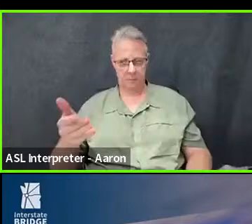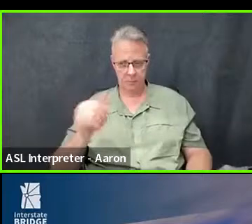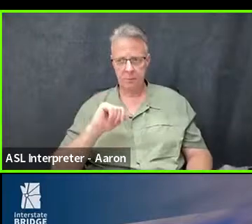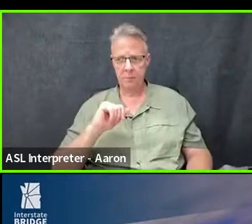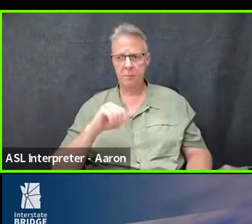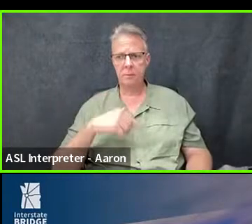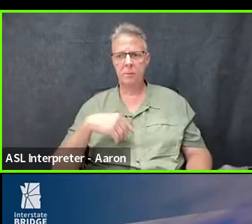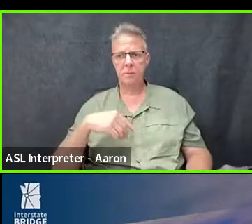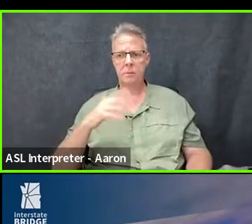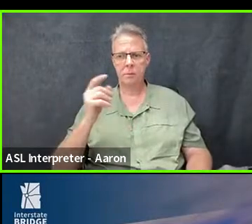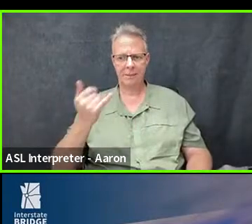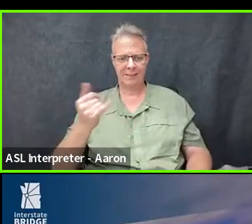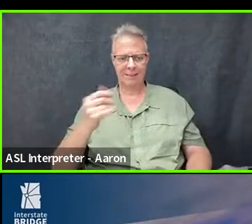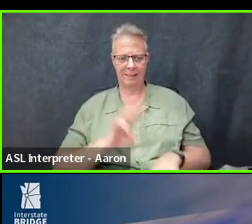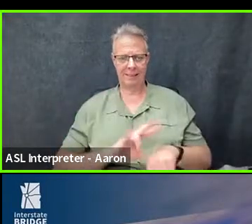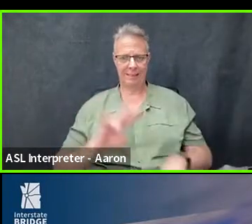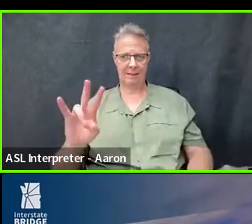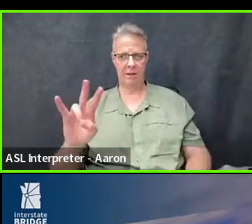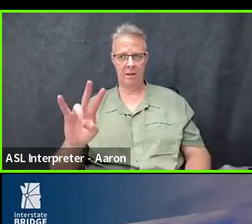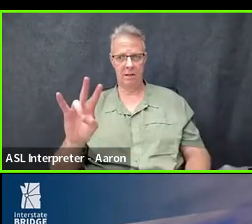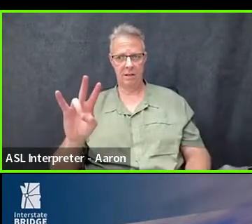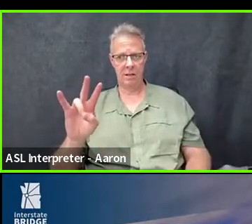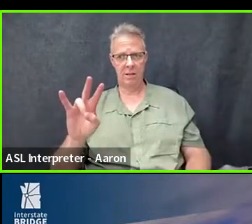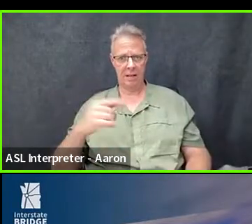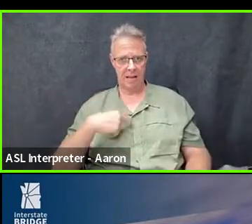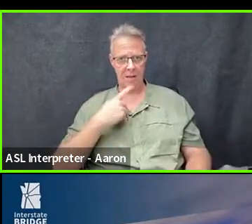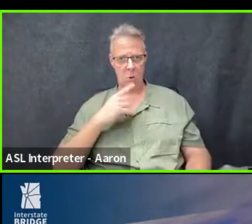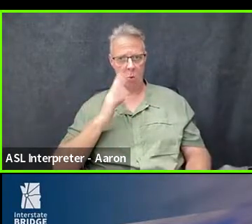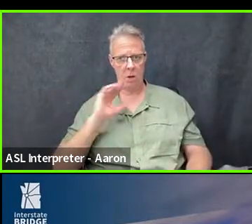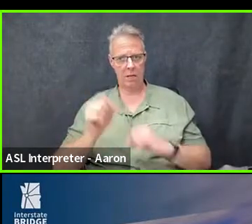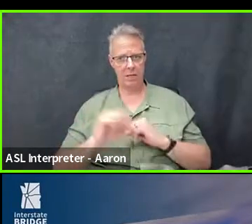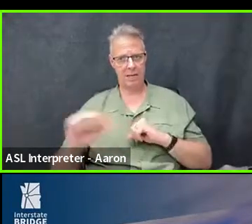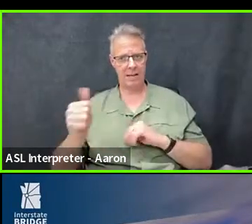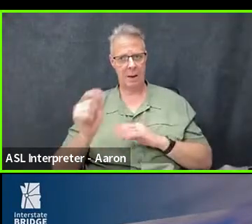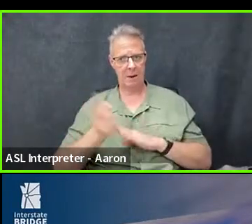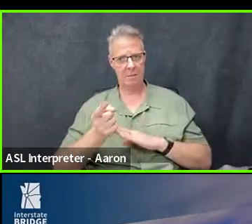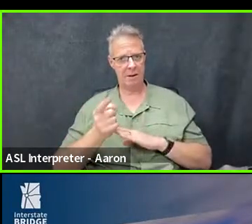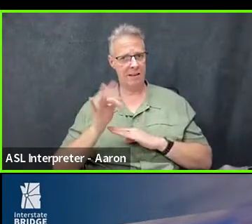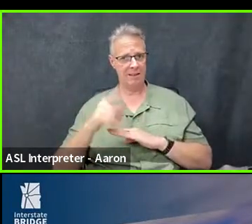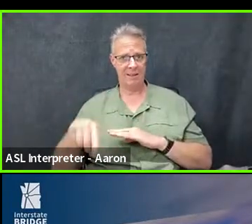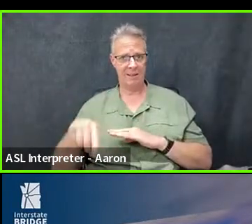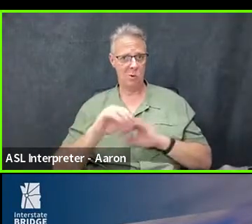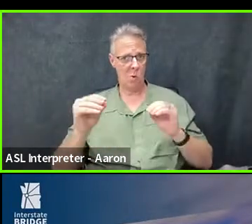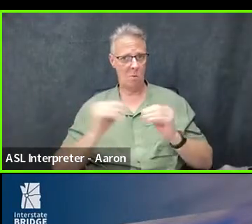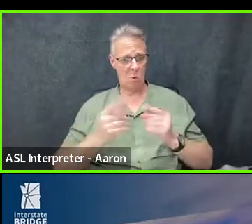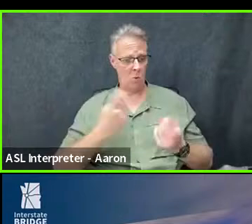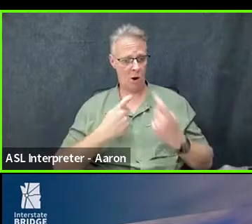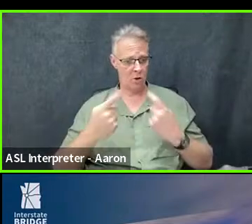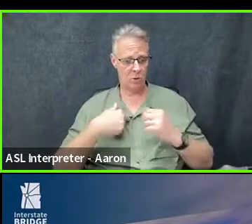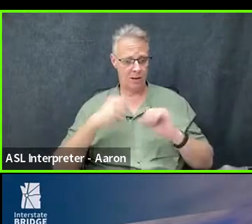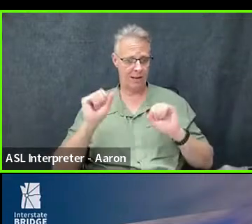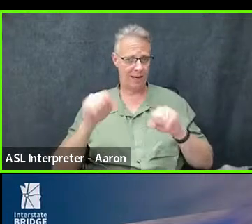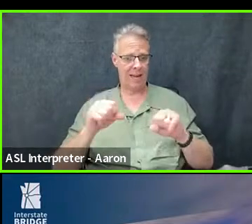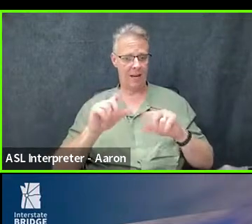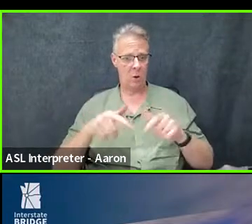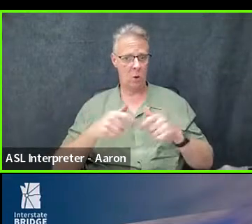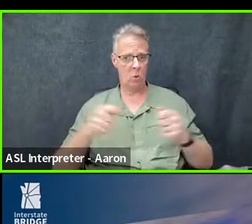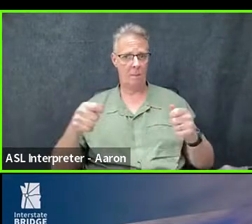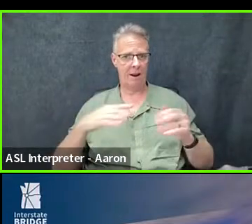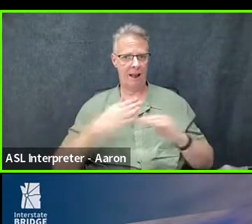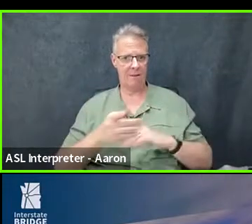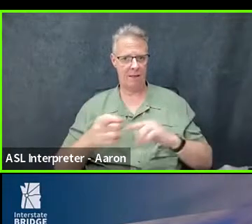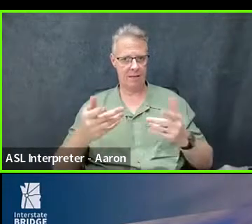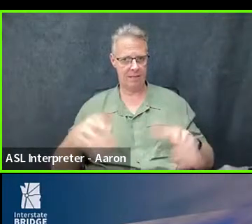also noting that it's 7 o'clock. So I said that we would extend 10 minutes, but if there aren't any more questions, we can wrap after this